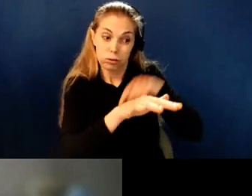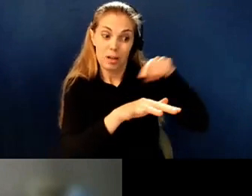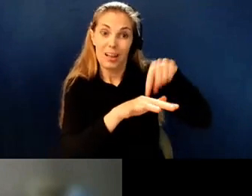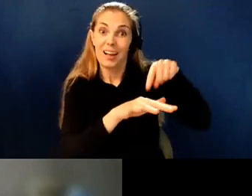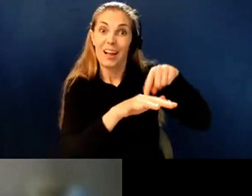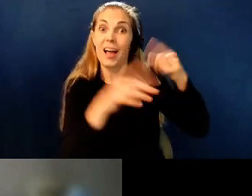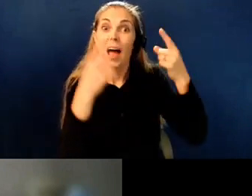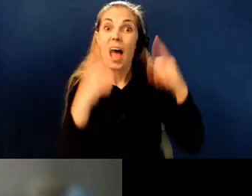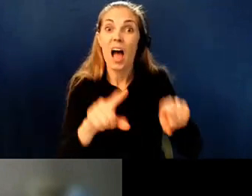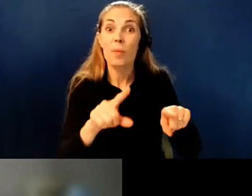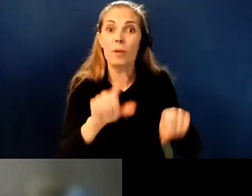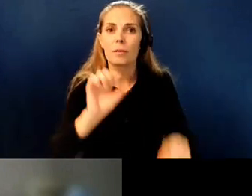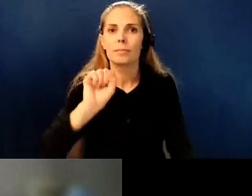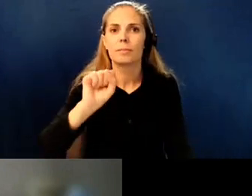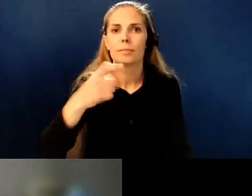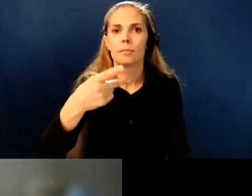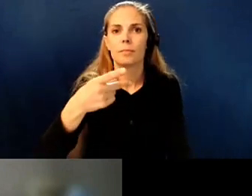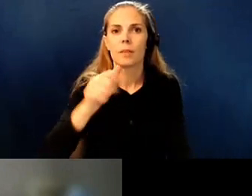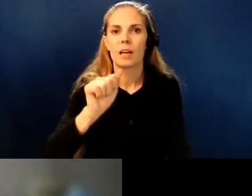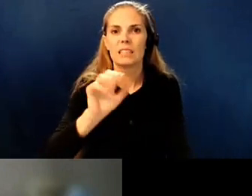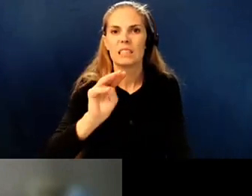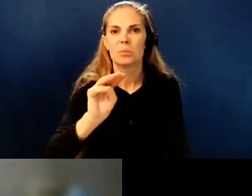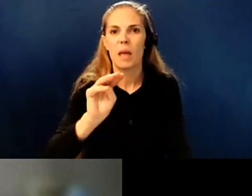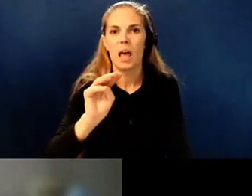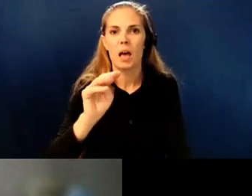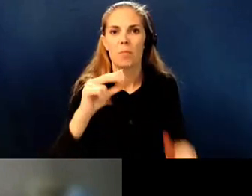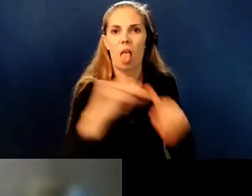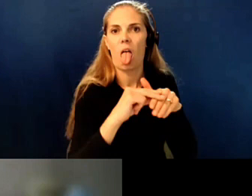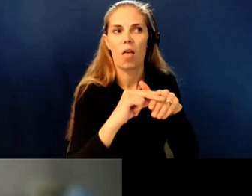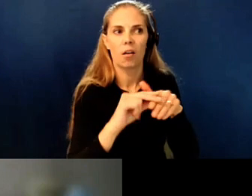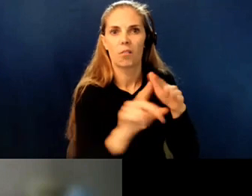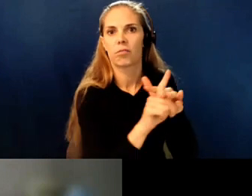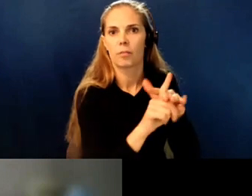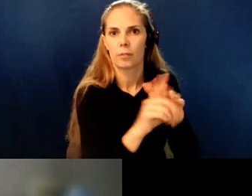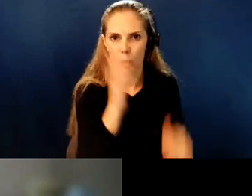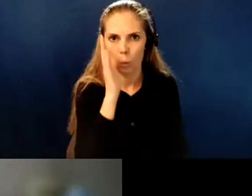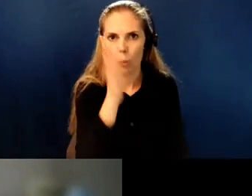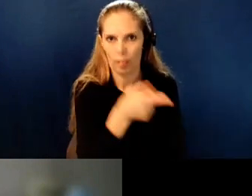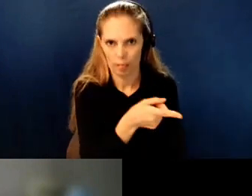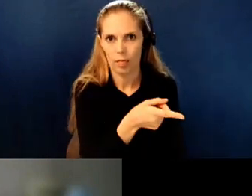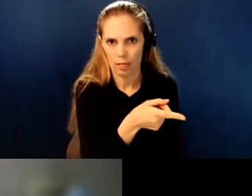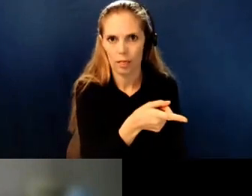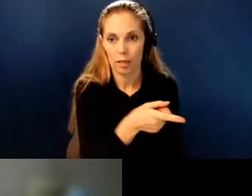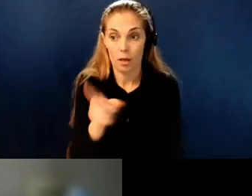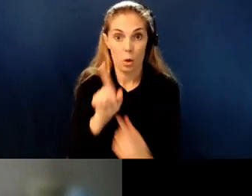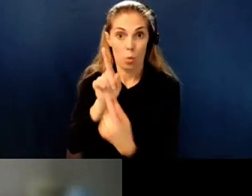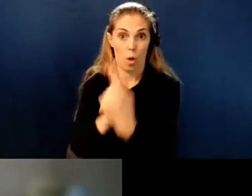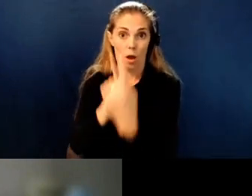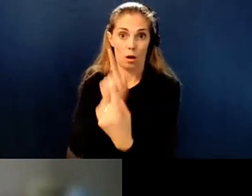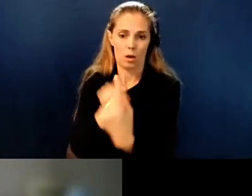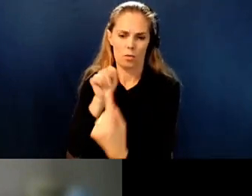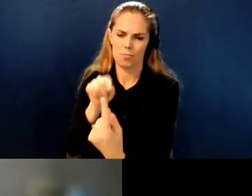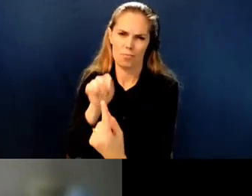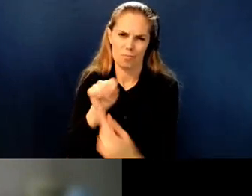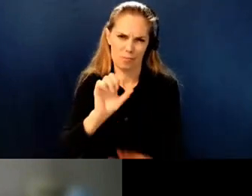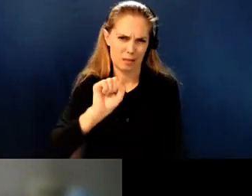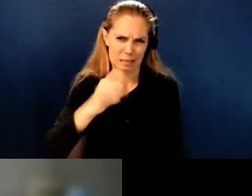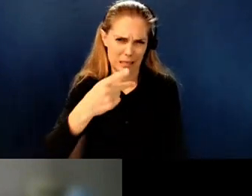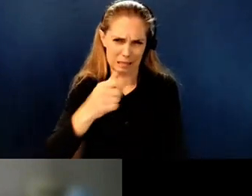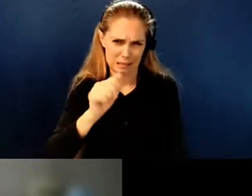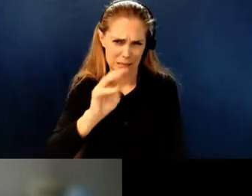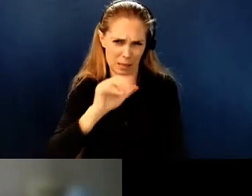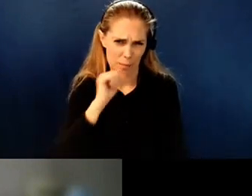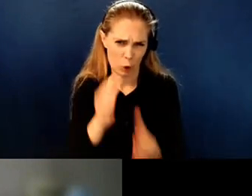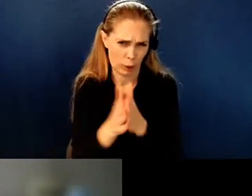one-to-one back and forth. You and I could send messages back and forth all day. The carriers would never see that as spamming. But if you message 100 people all at once, there's always